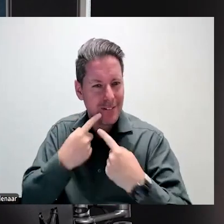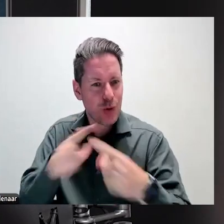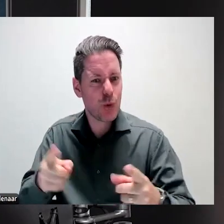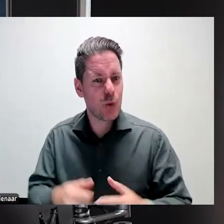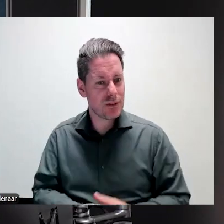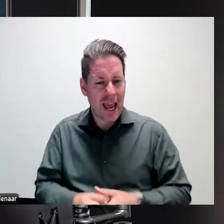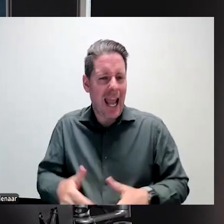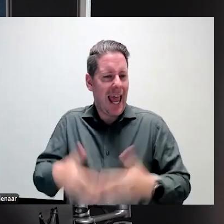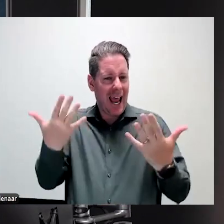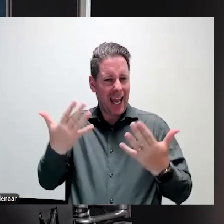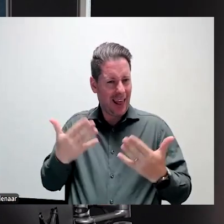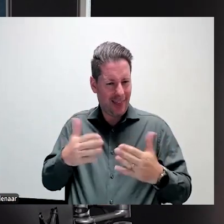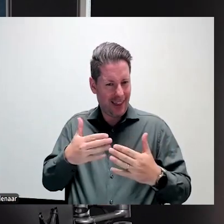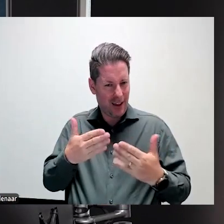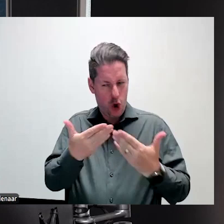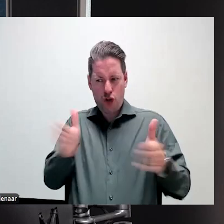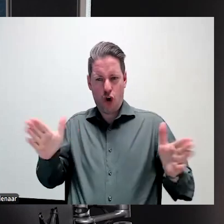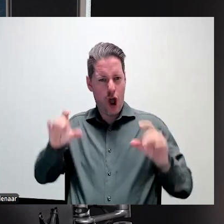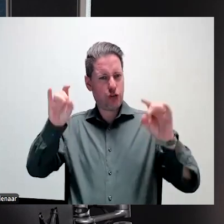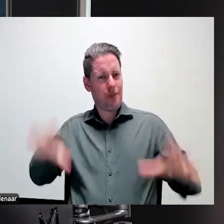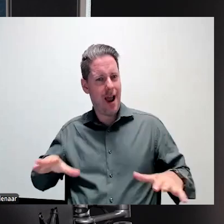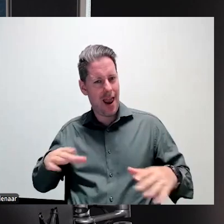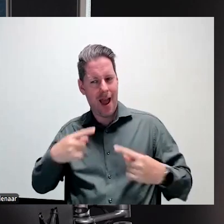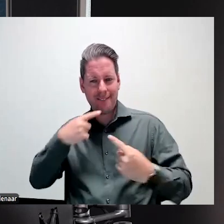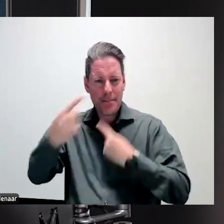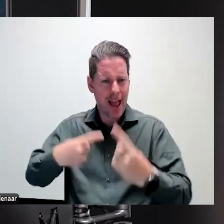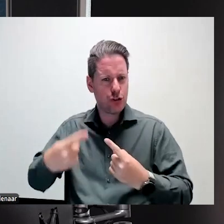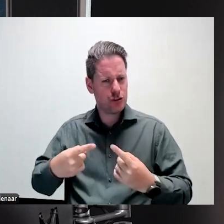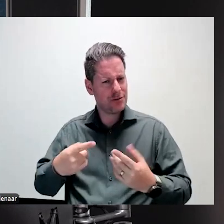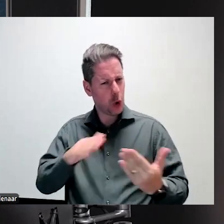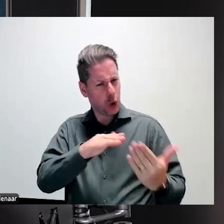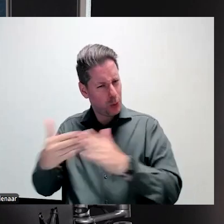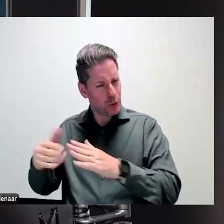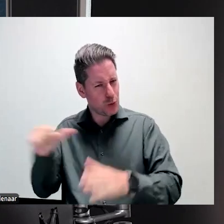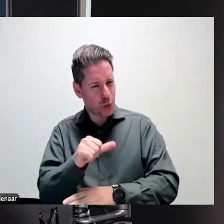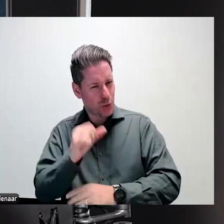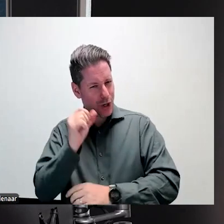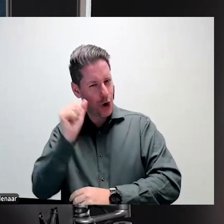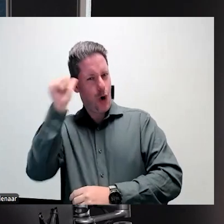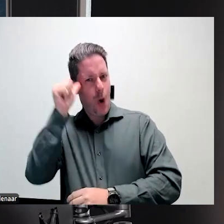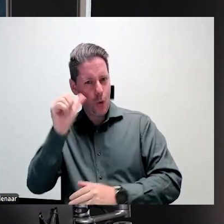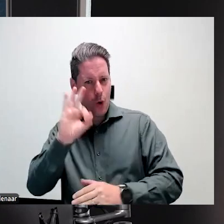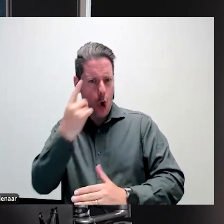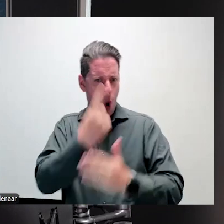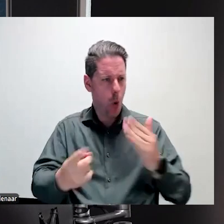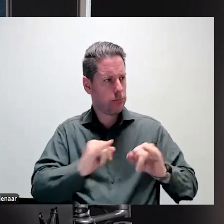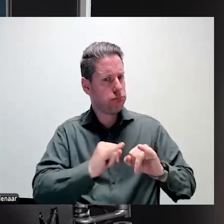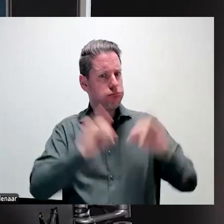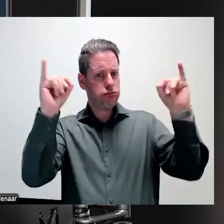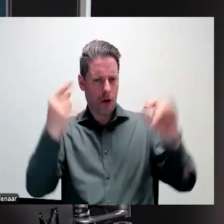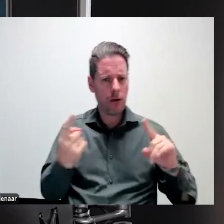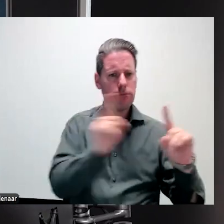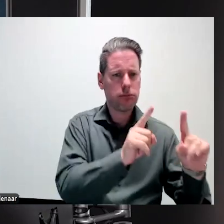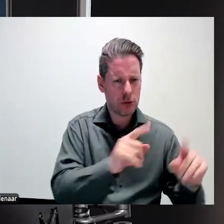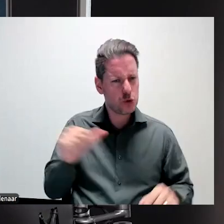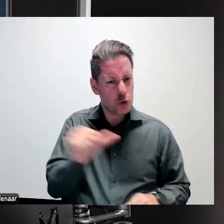just as important for as a community to be aware of than just in events of disaster. And so having access and inclusion across